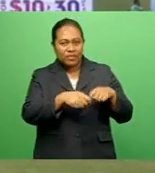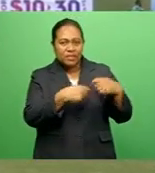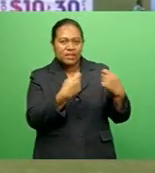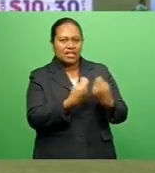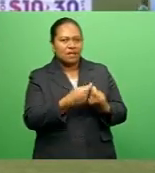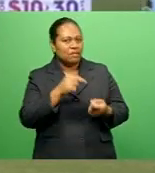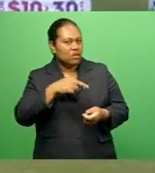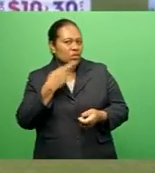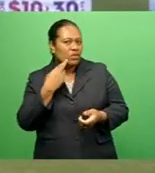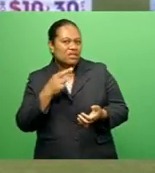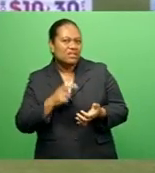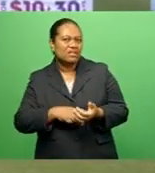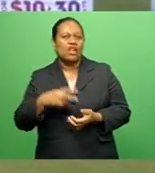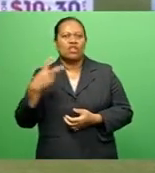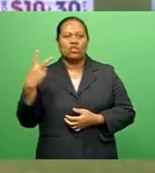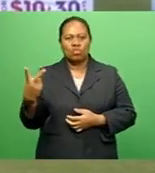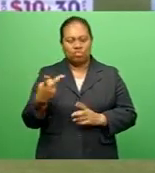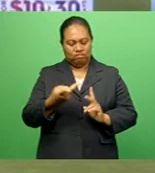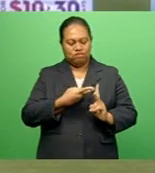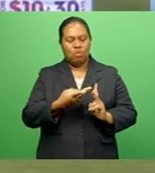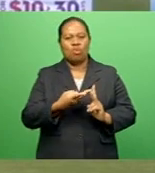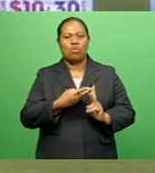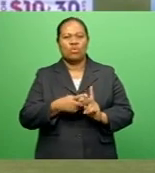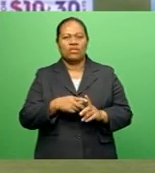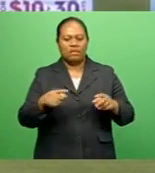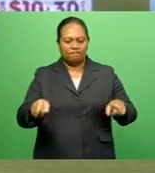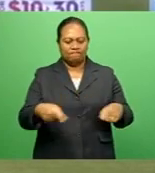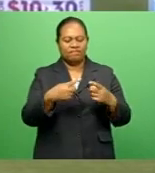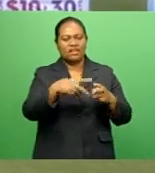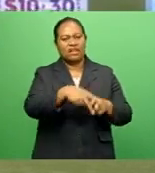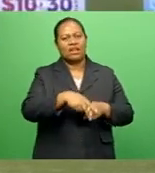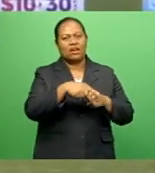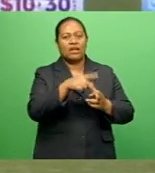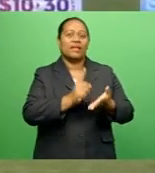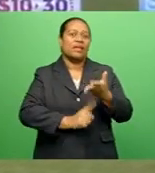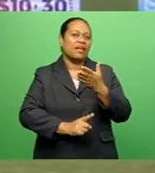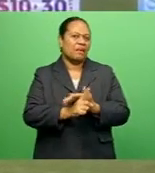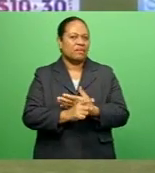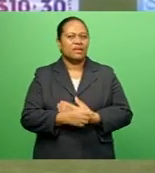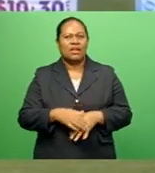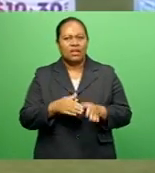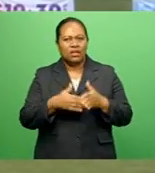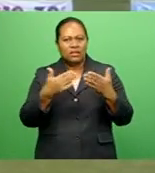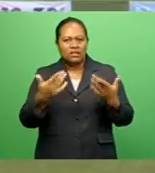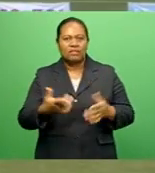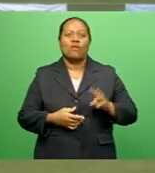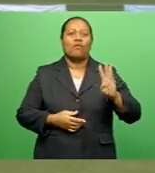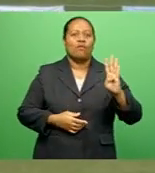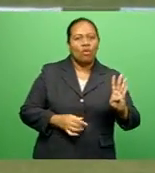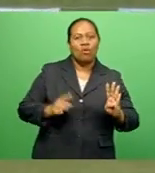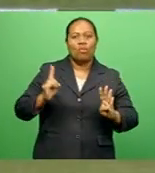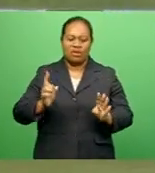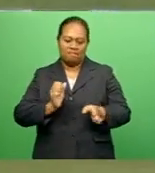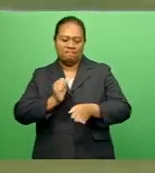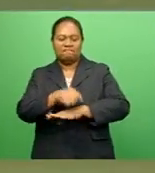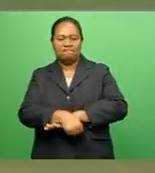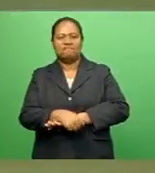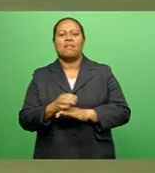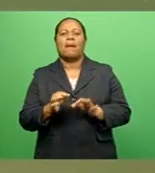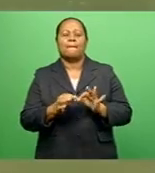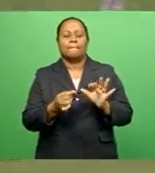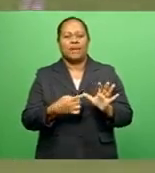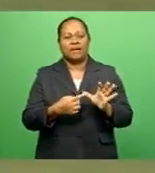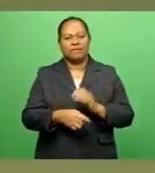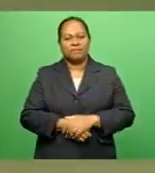register a win after 2-2 draw against Nandrongai in their first clash and a disappointing 4-1 thrashing against Mba. Nandi